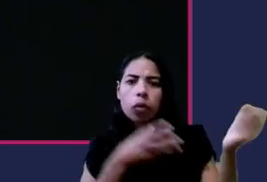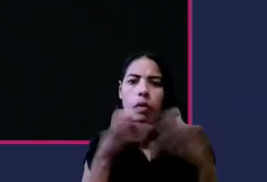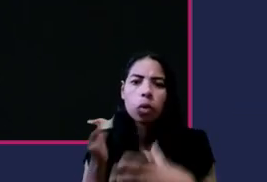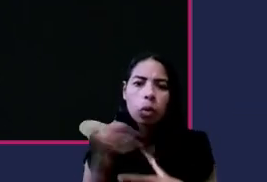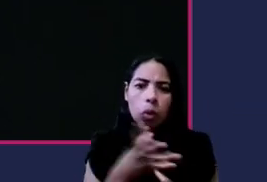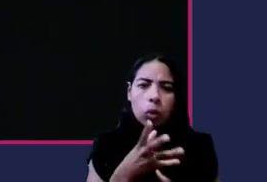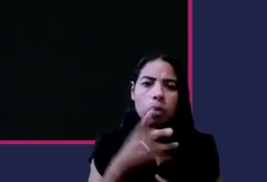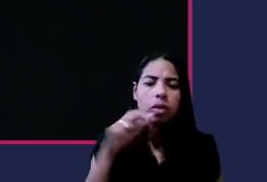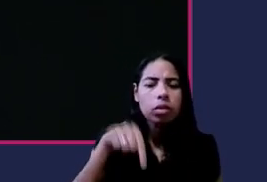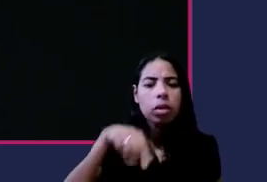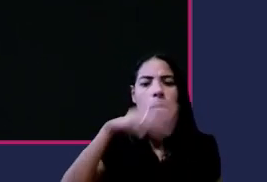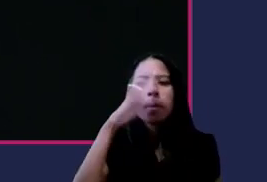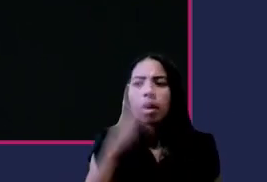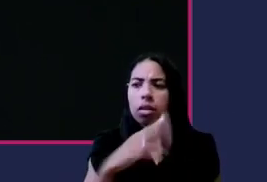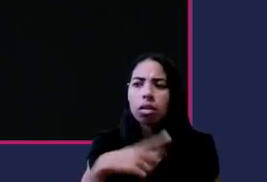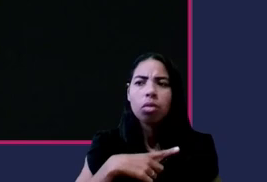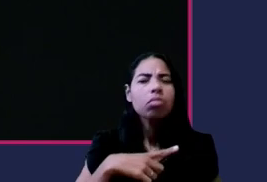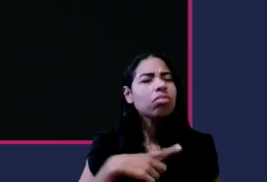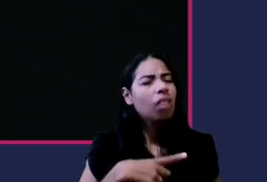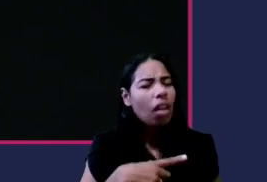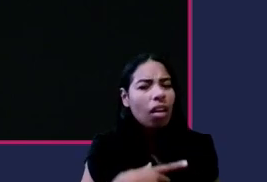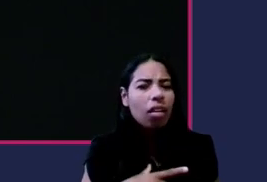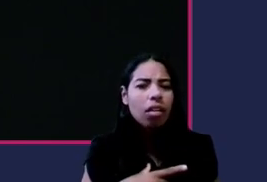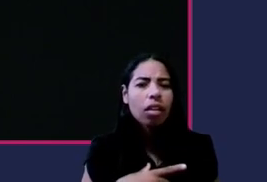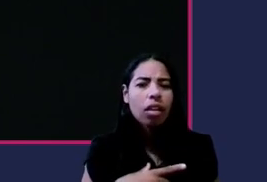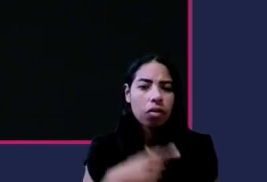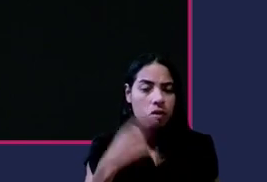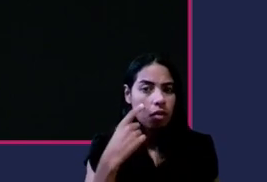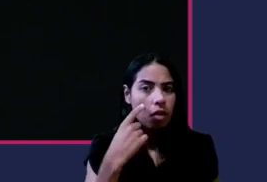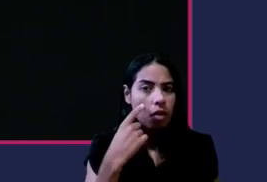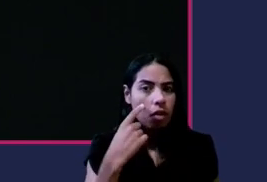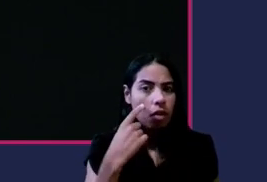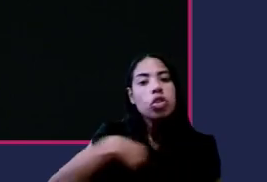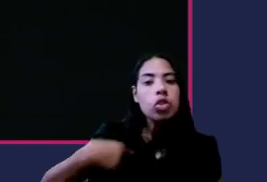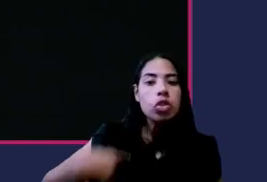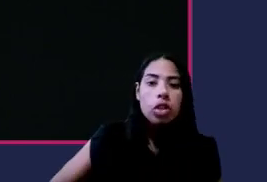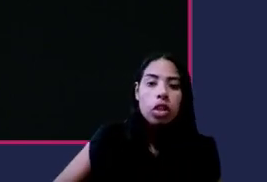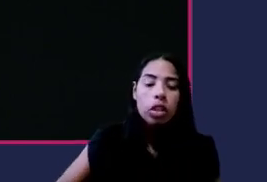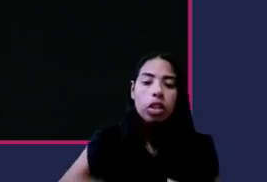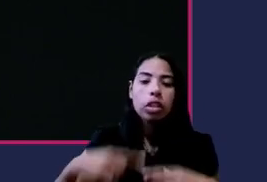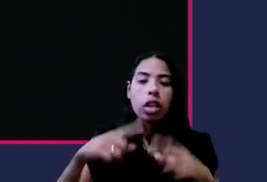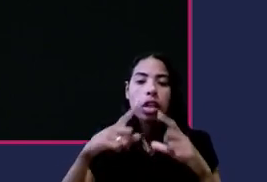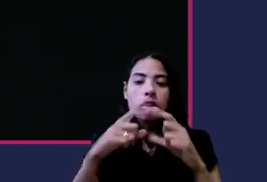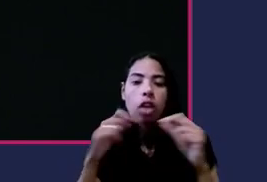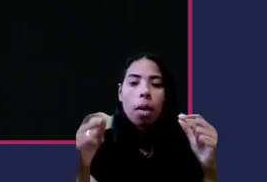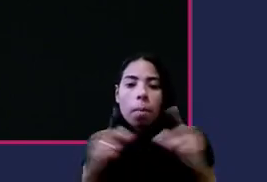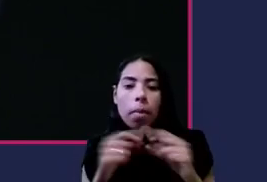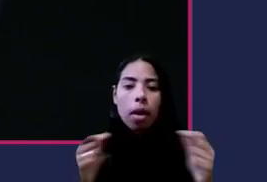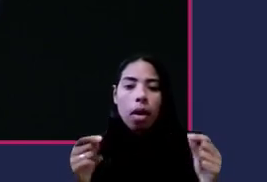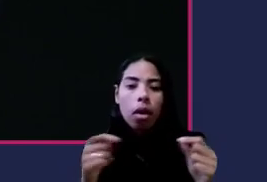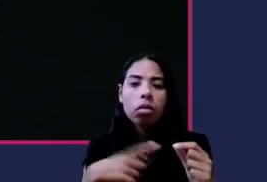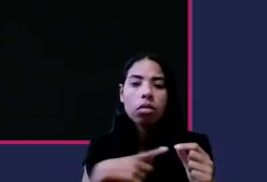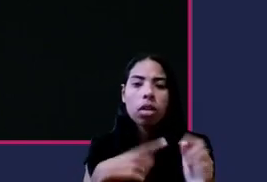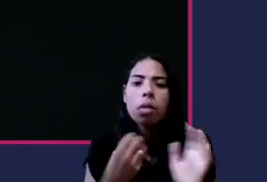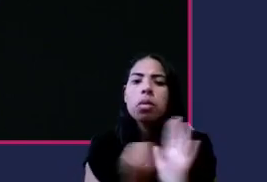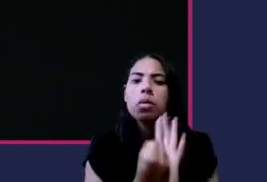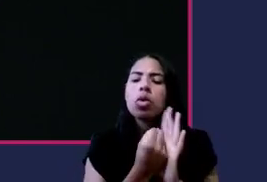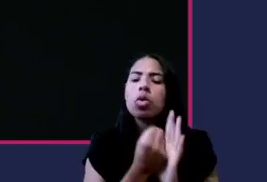a country that owns patents is ahead of everyone. You see China, Japan,